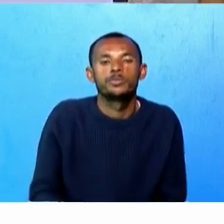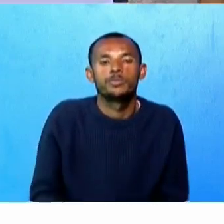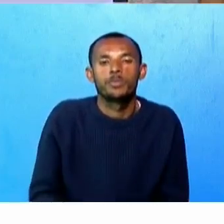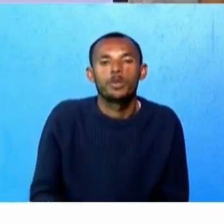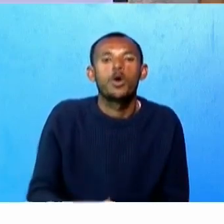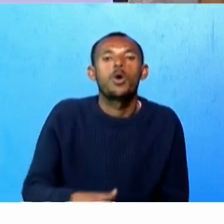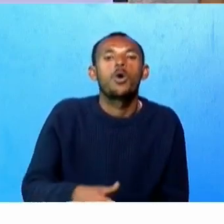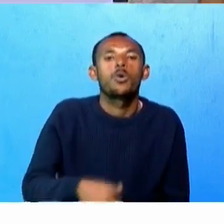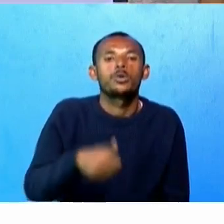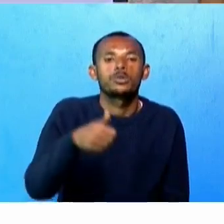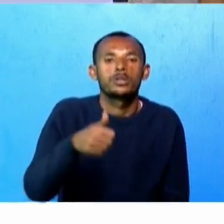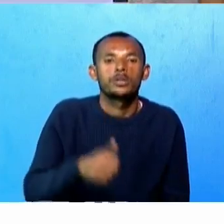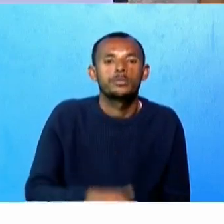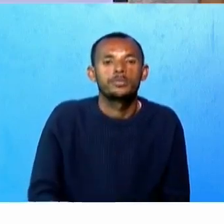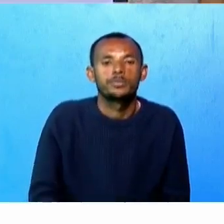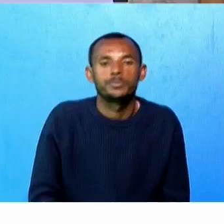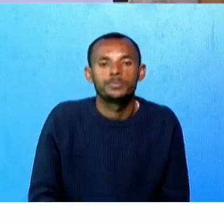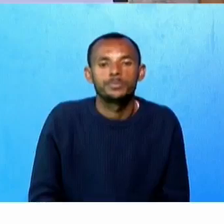originally